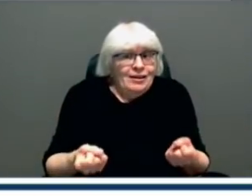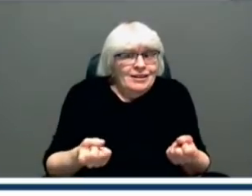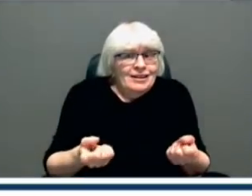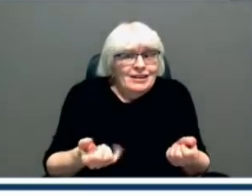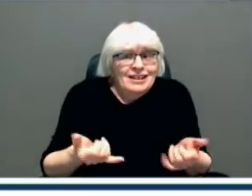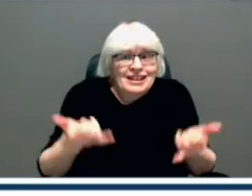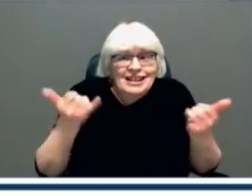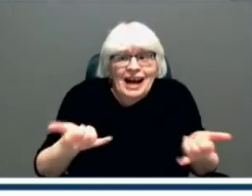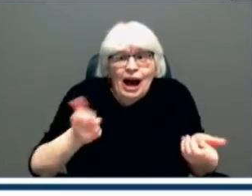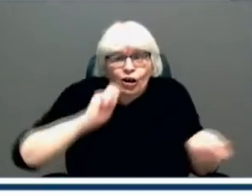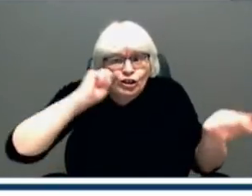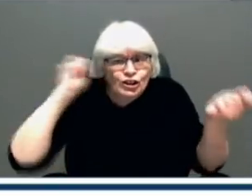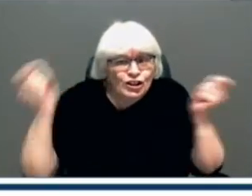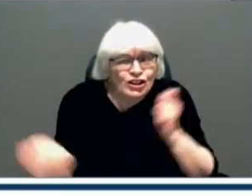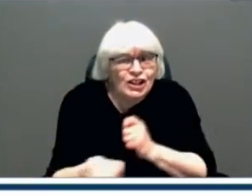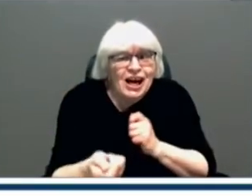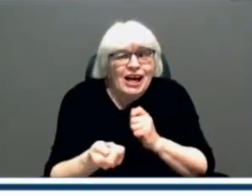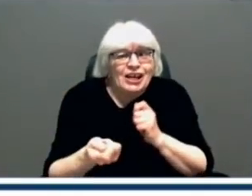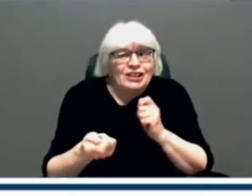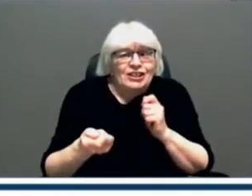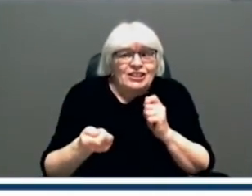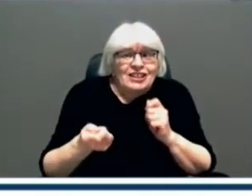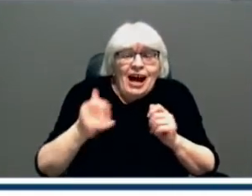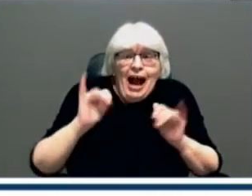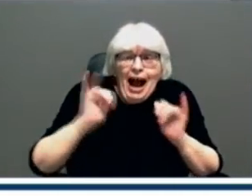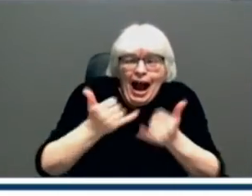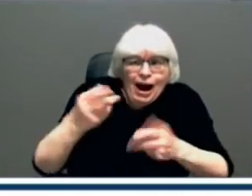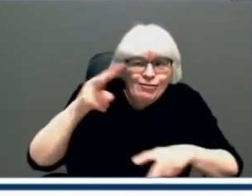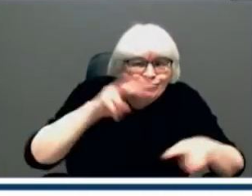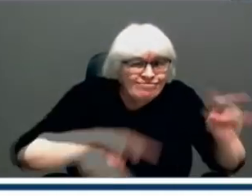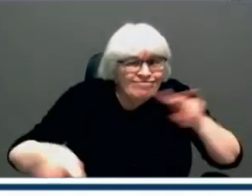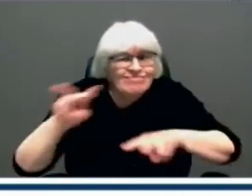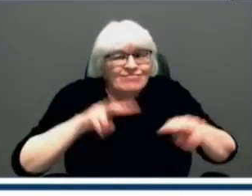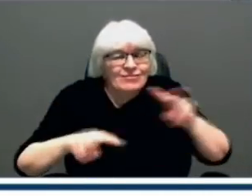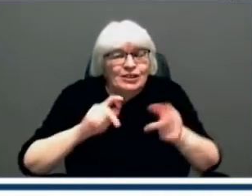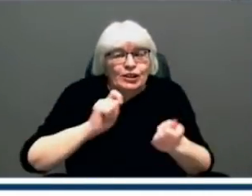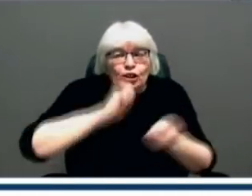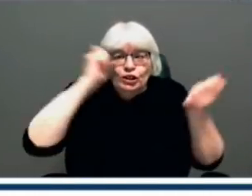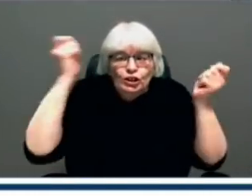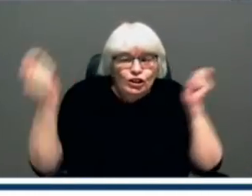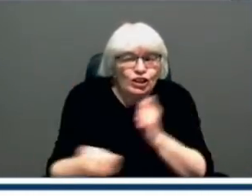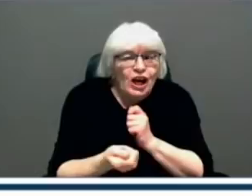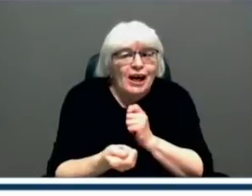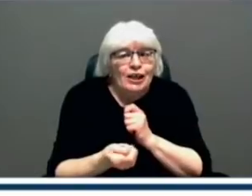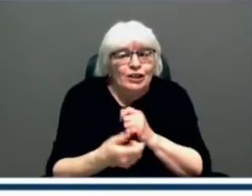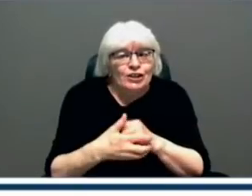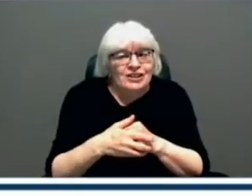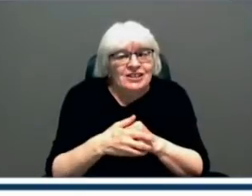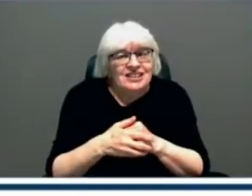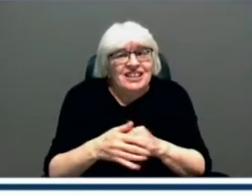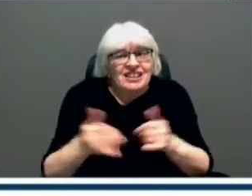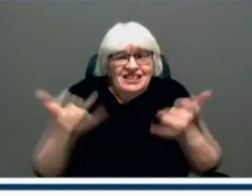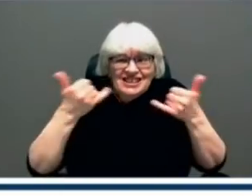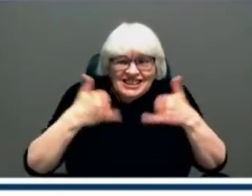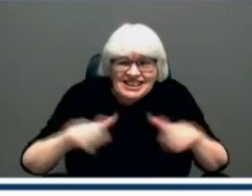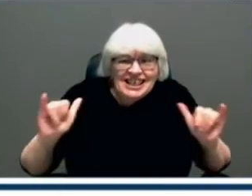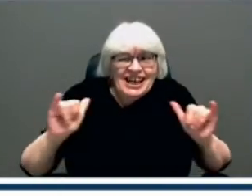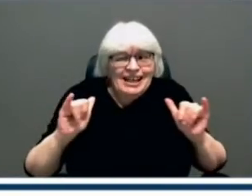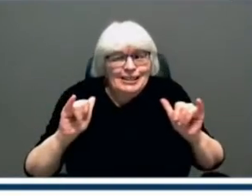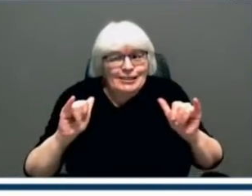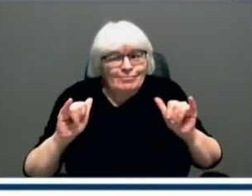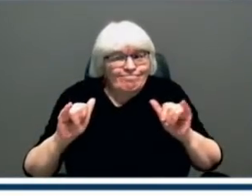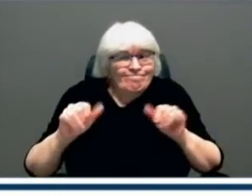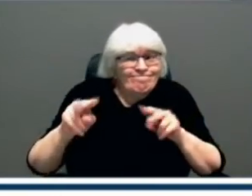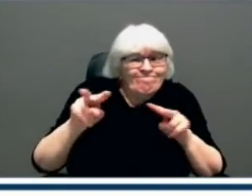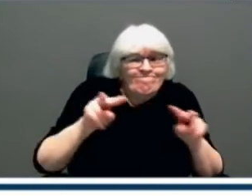when it comes to surveillance and monitoring. But we are still continuously monitoring the data. During the acute response